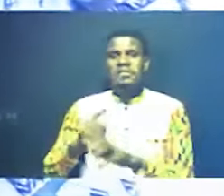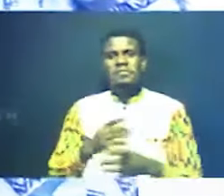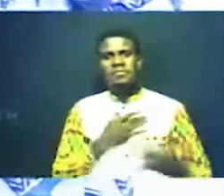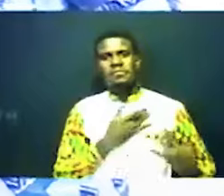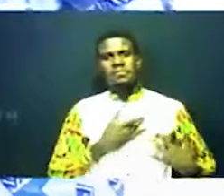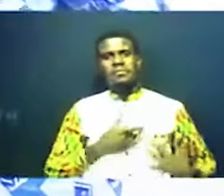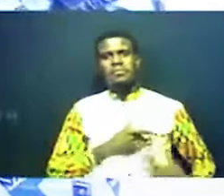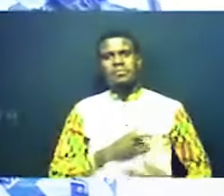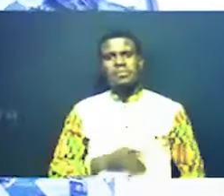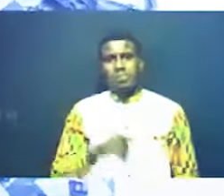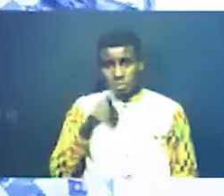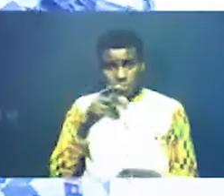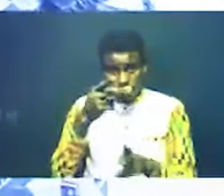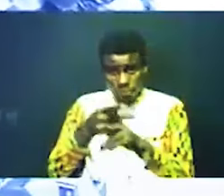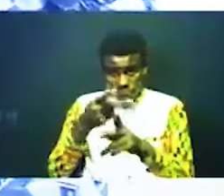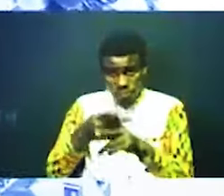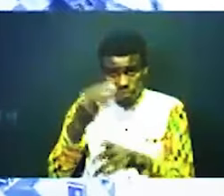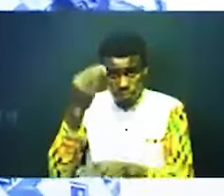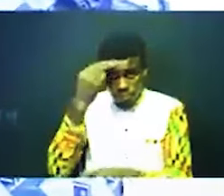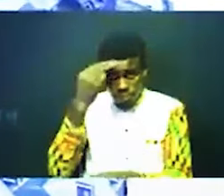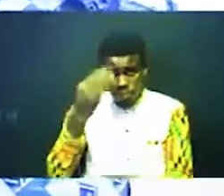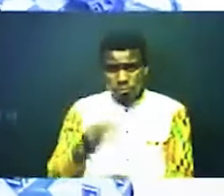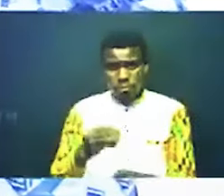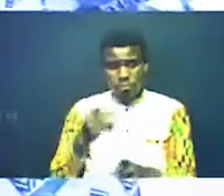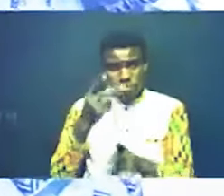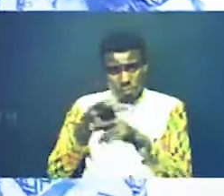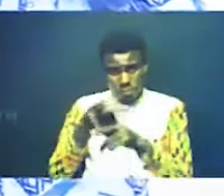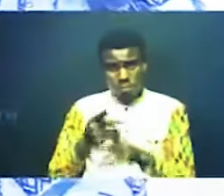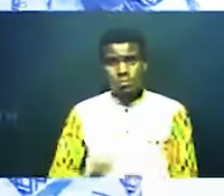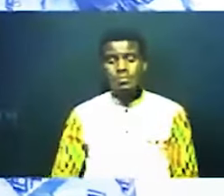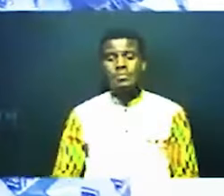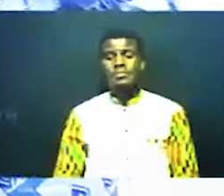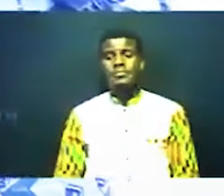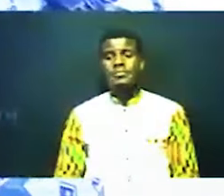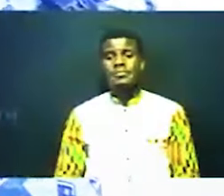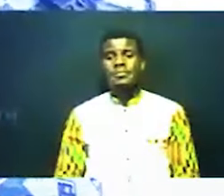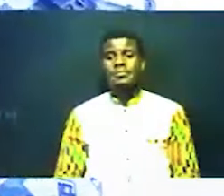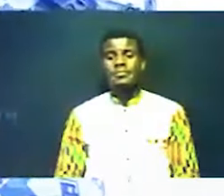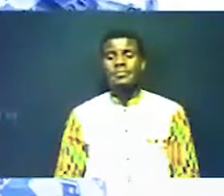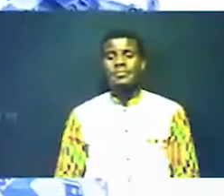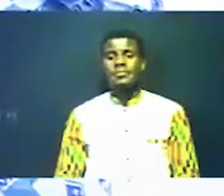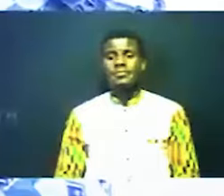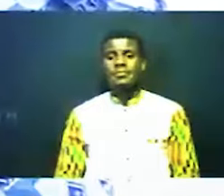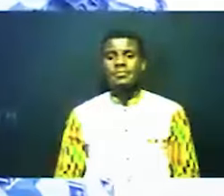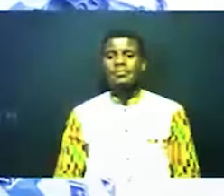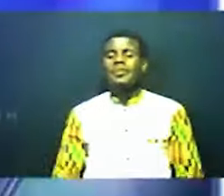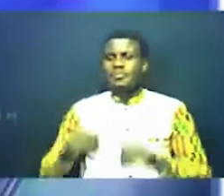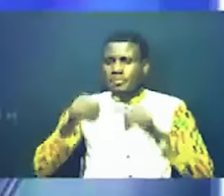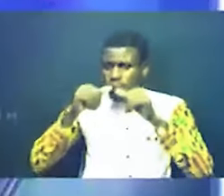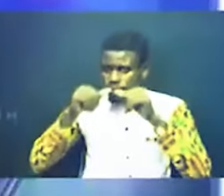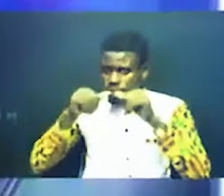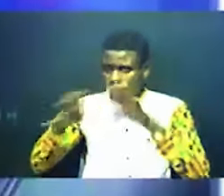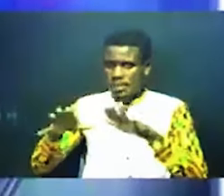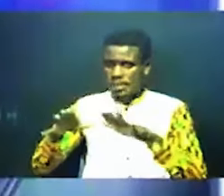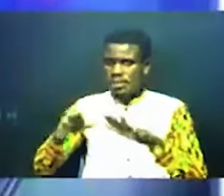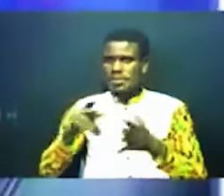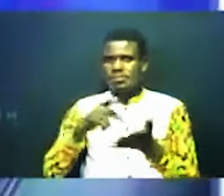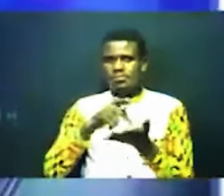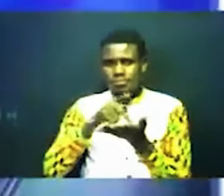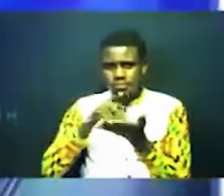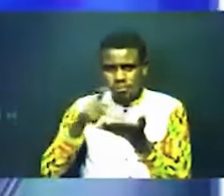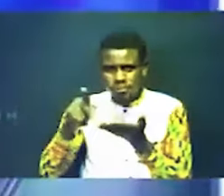And you must keep this in your mind. Blessed are the pure in heart.